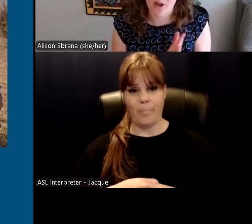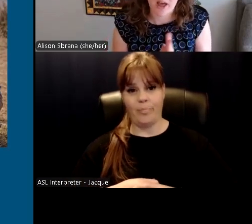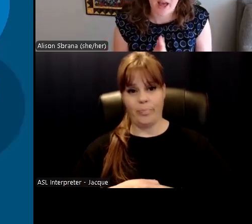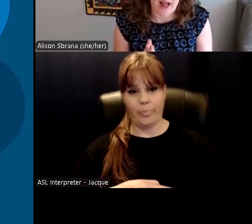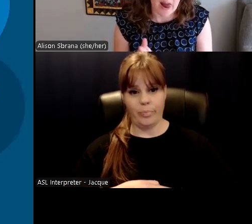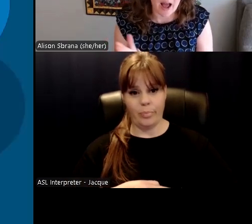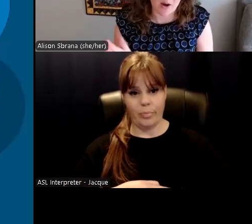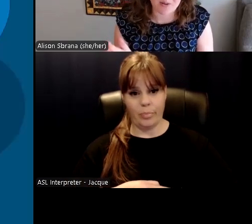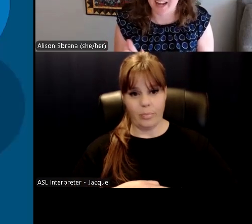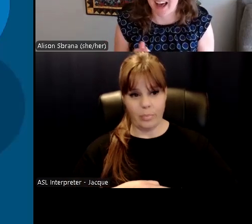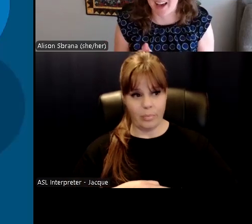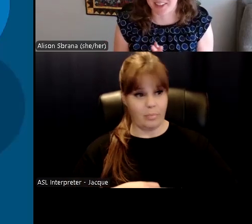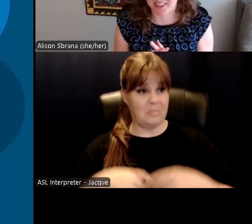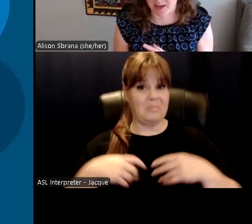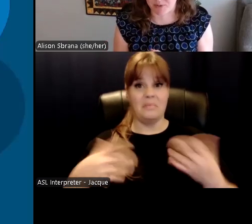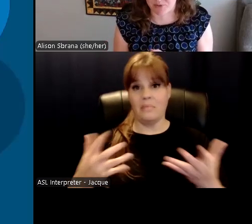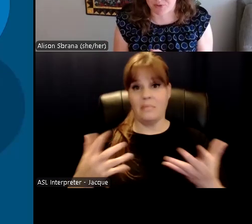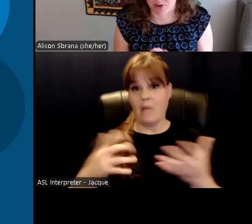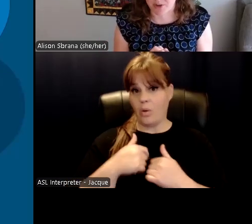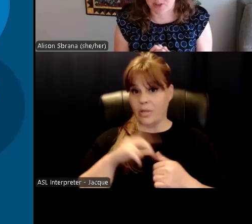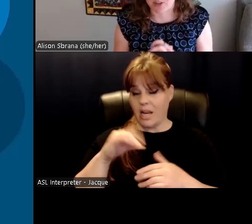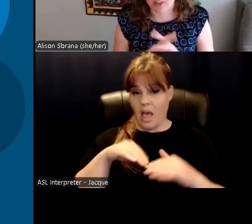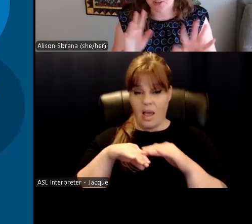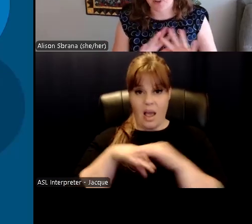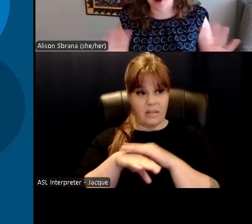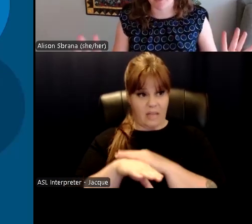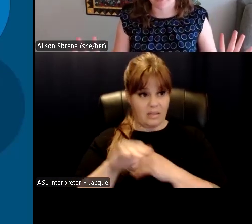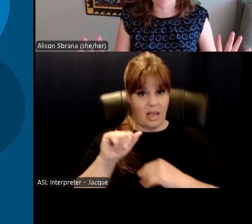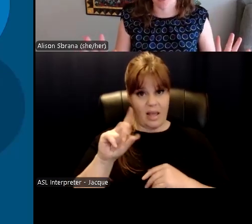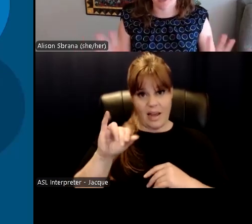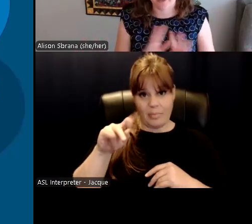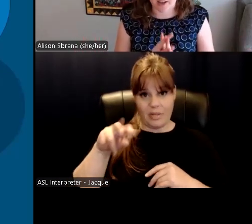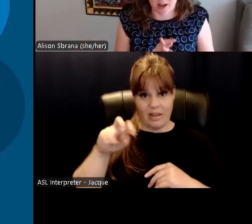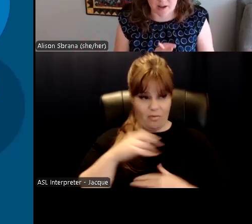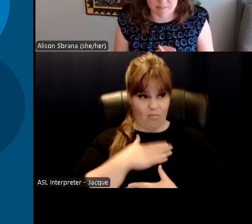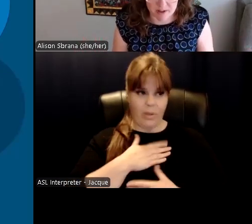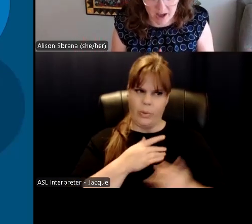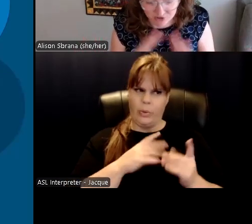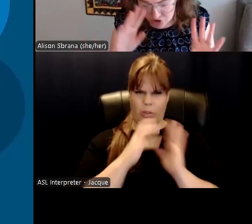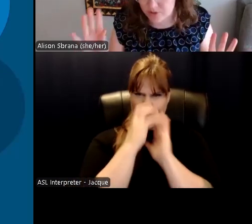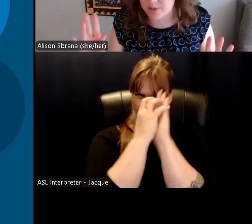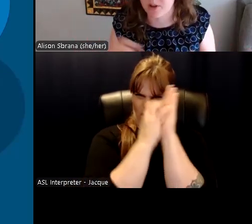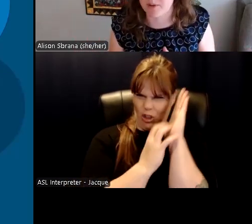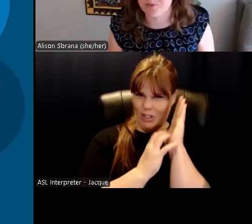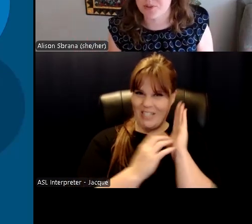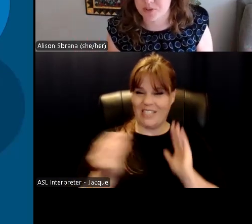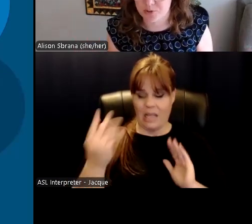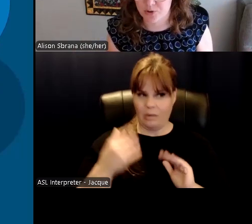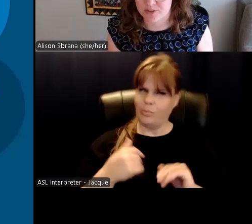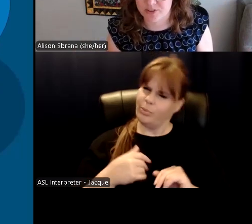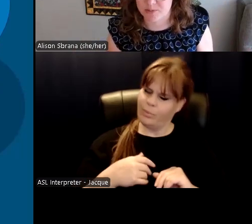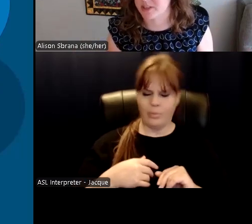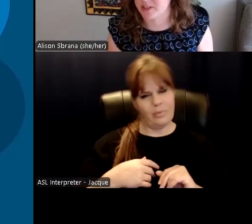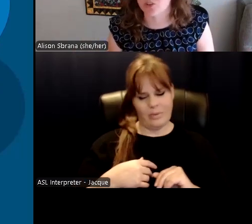So, how did I access adaptive recreation? This is a very busy slide. I struggle sometimes with